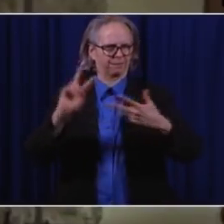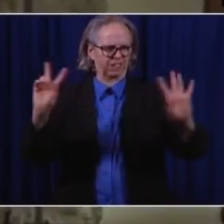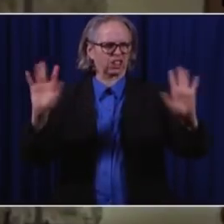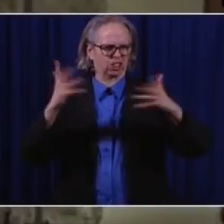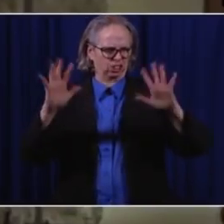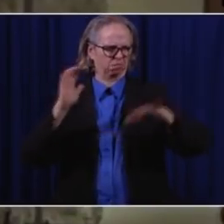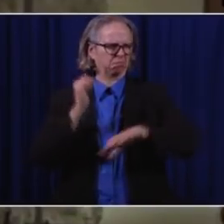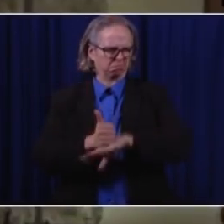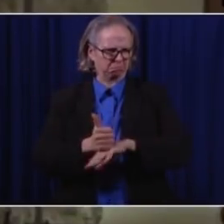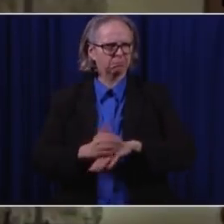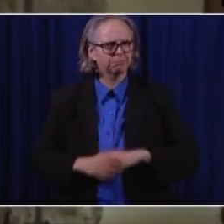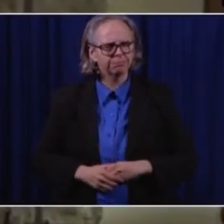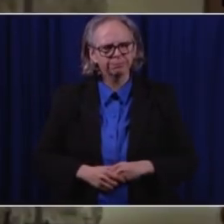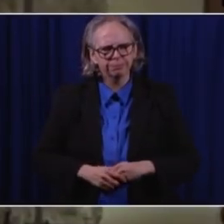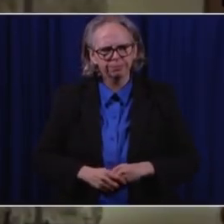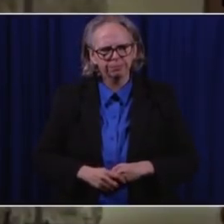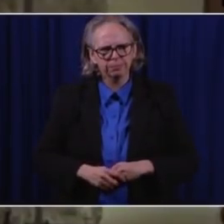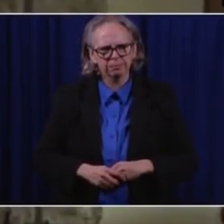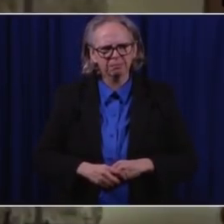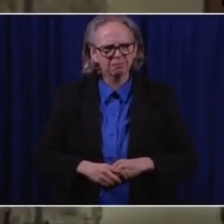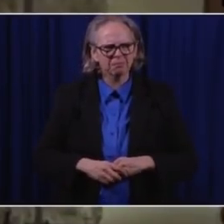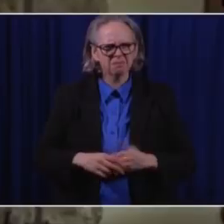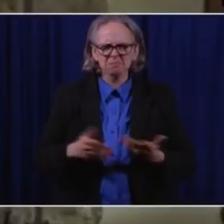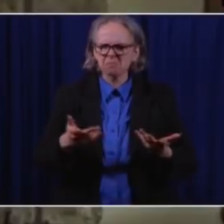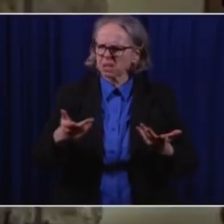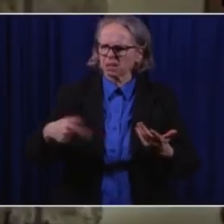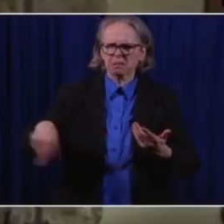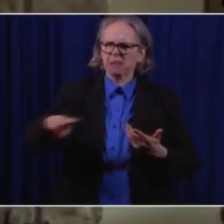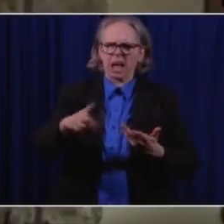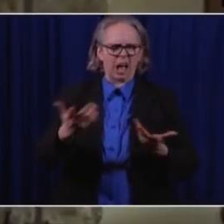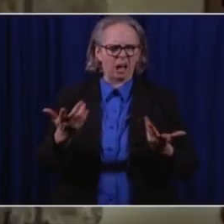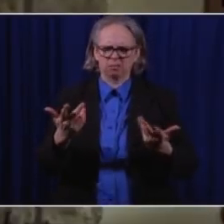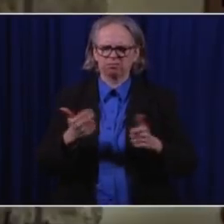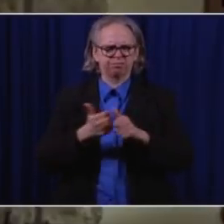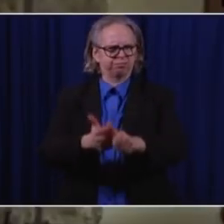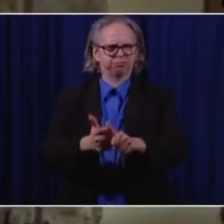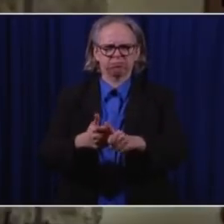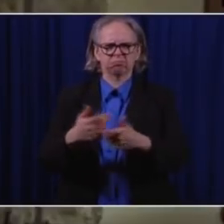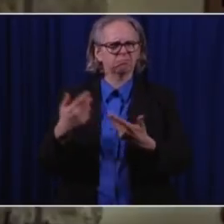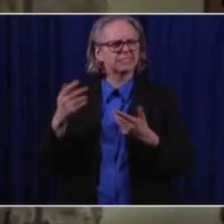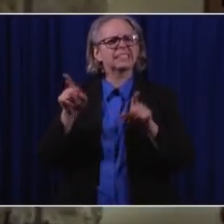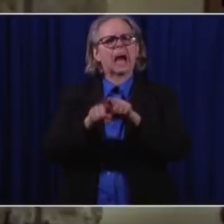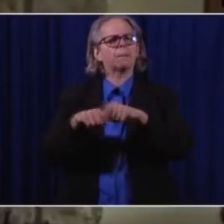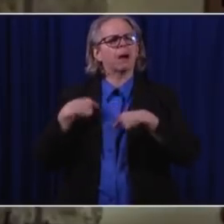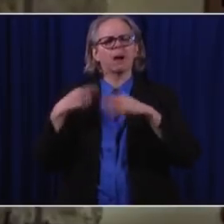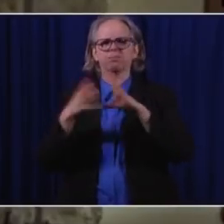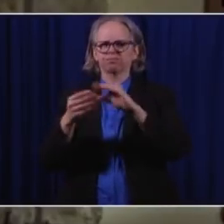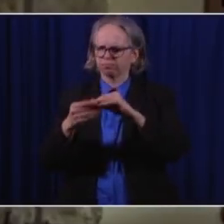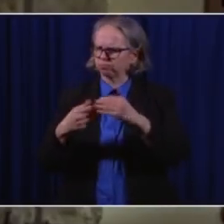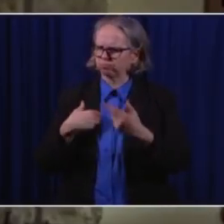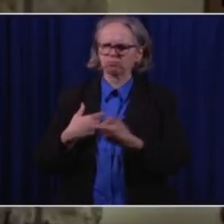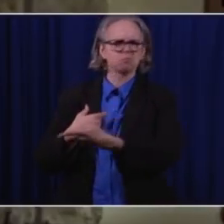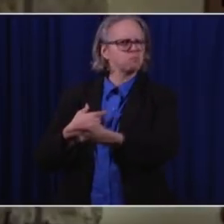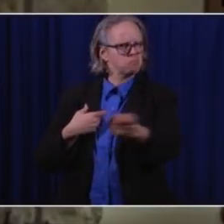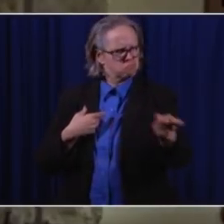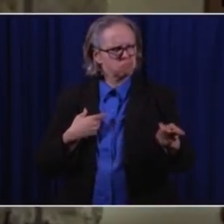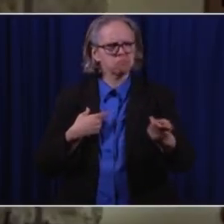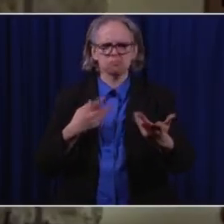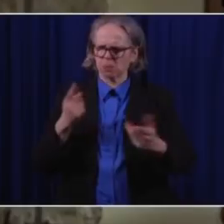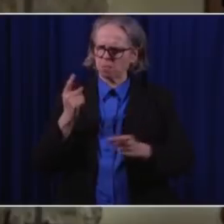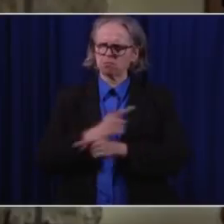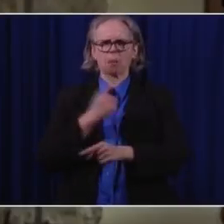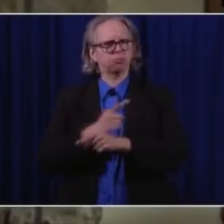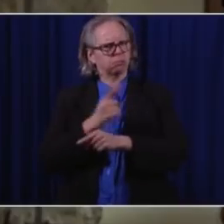what I have said, and I congratulate them. I think they're on the right track. They're doing the right thing. And that